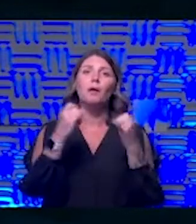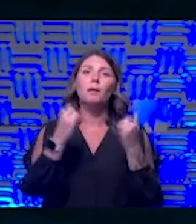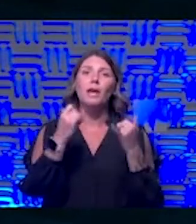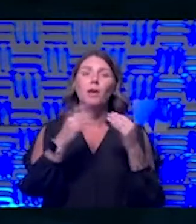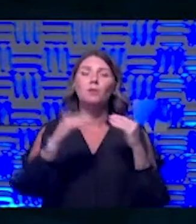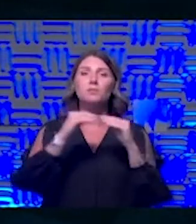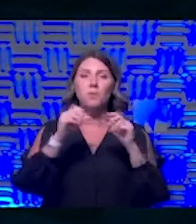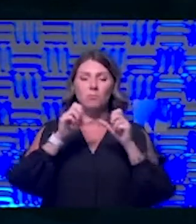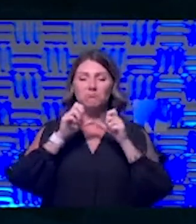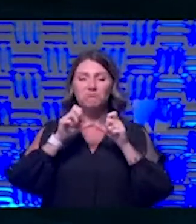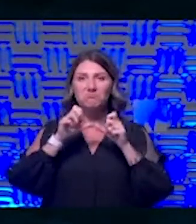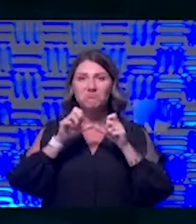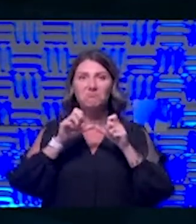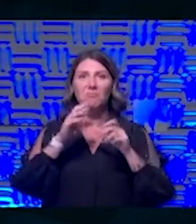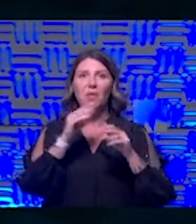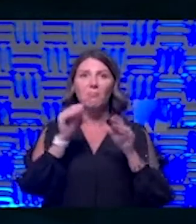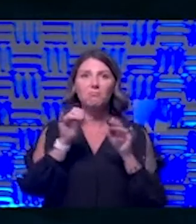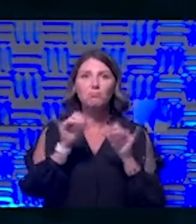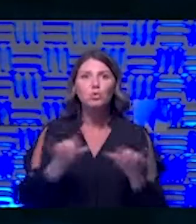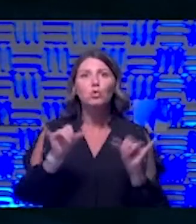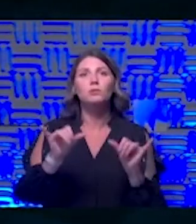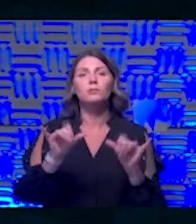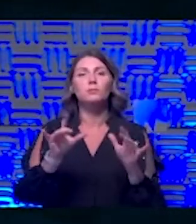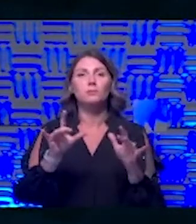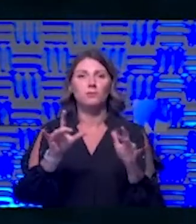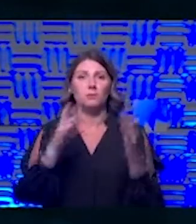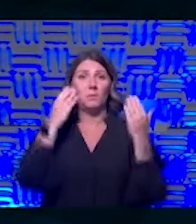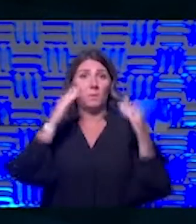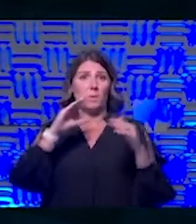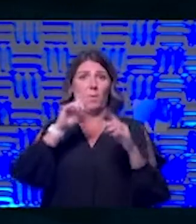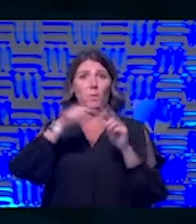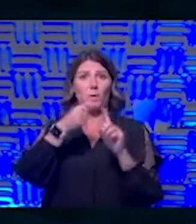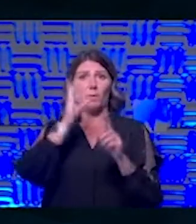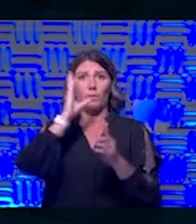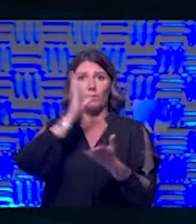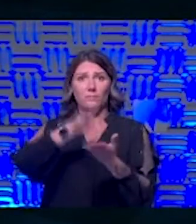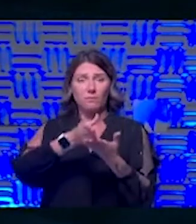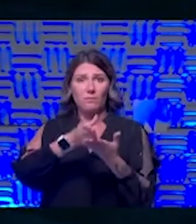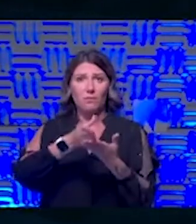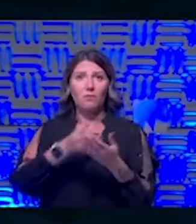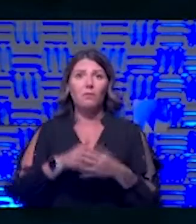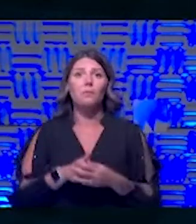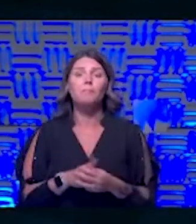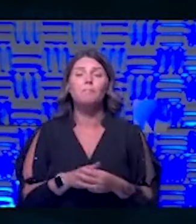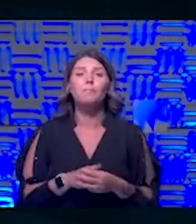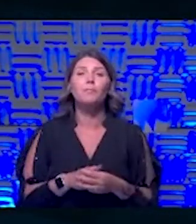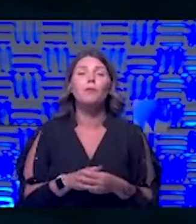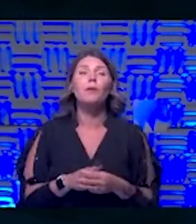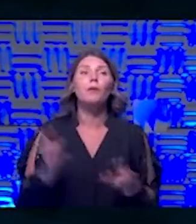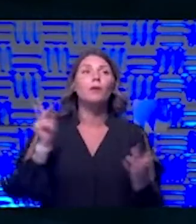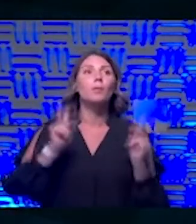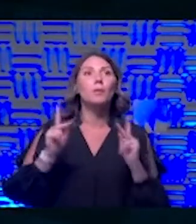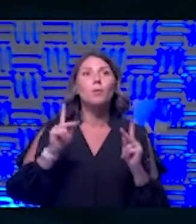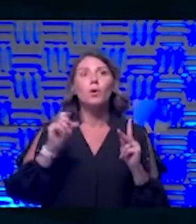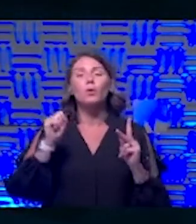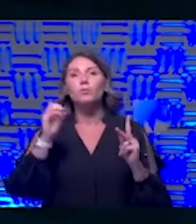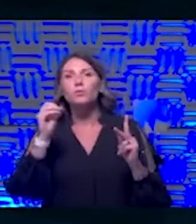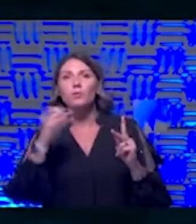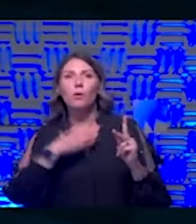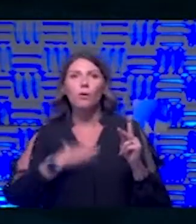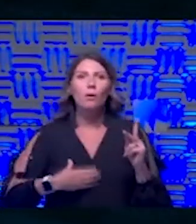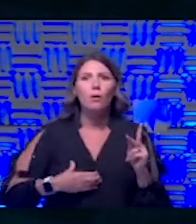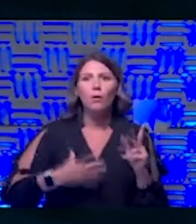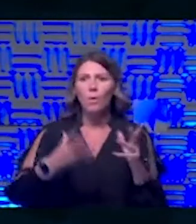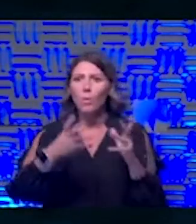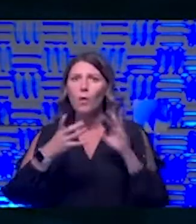chronic and persistent situation that we don't know when it's really going to let up, I think people are so hungry for the connection. And